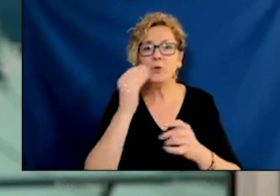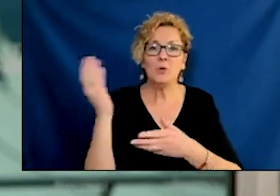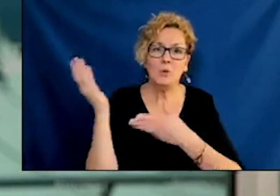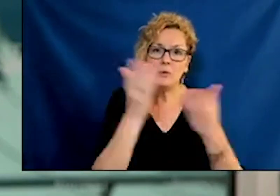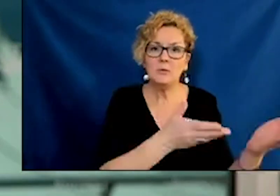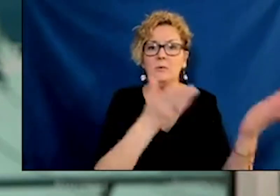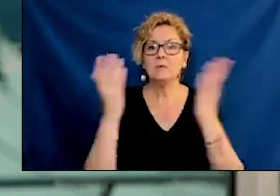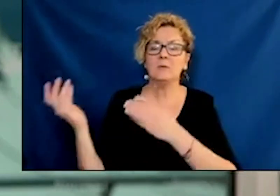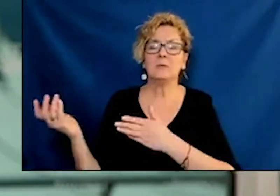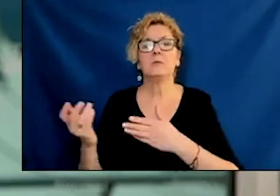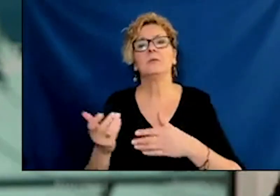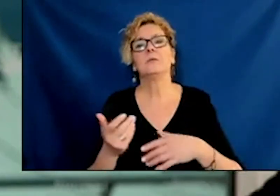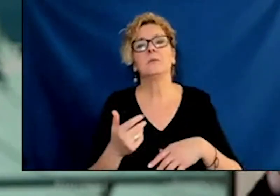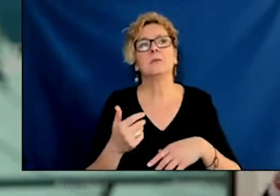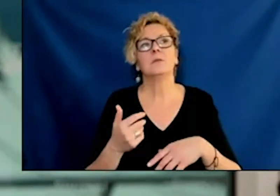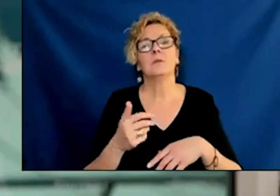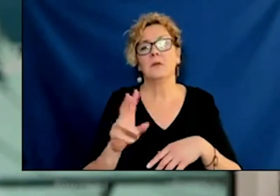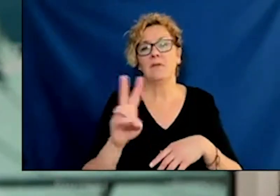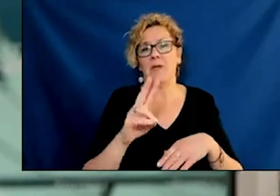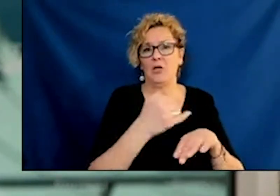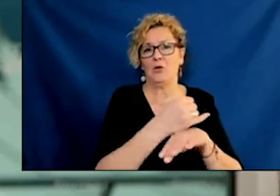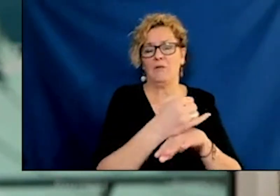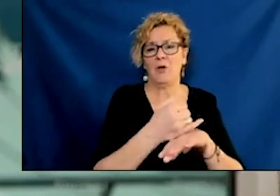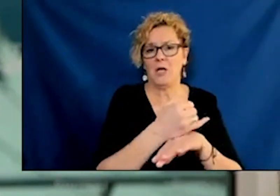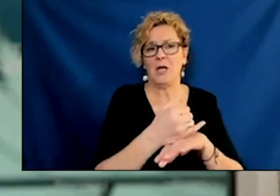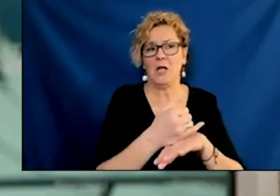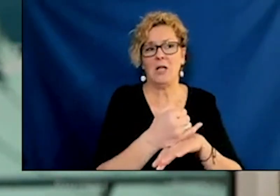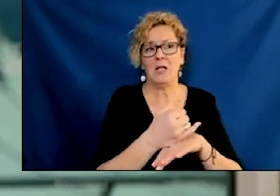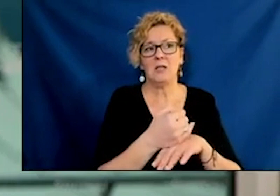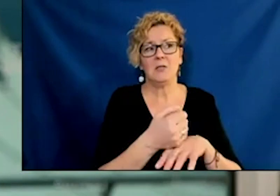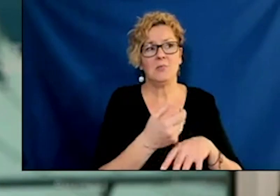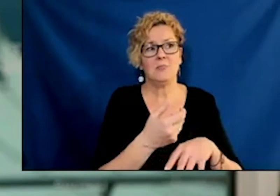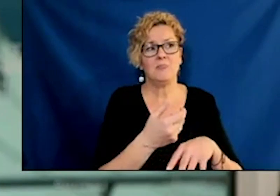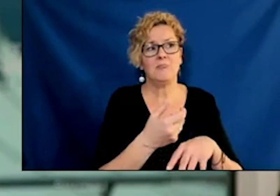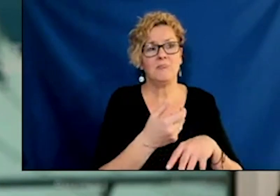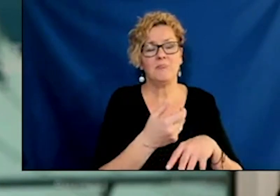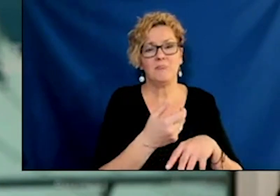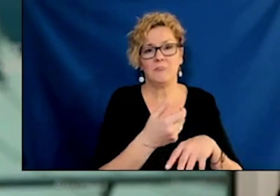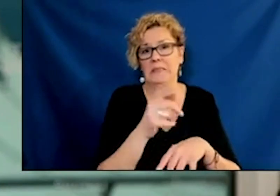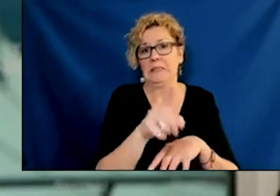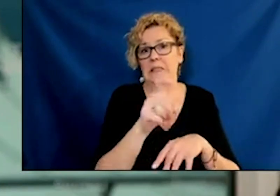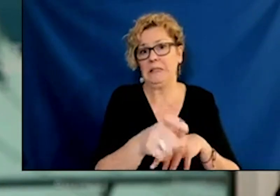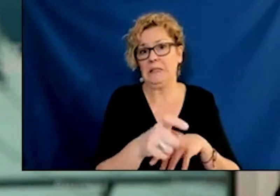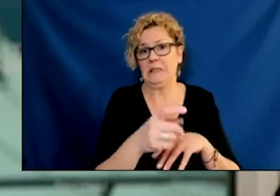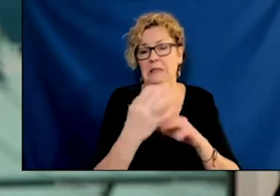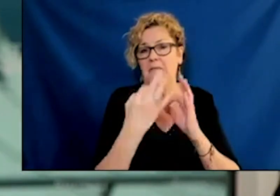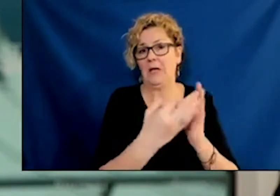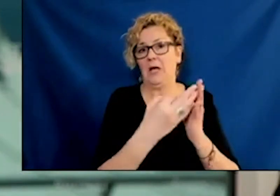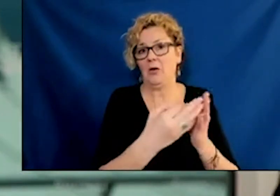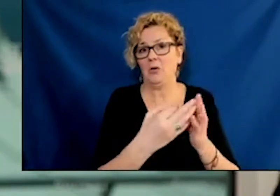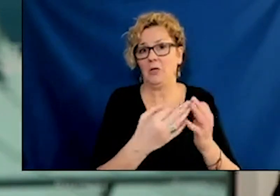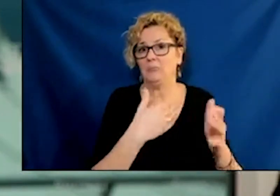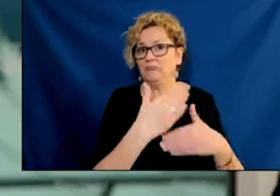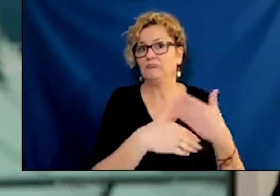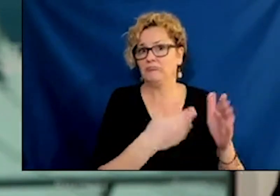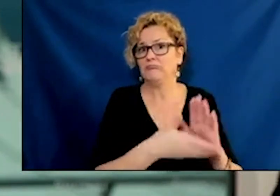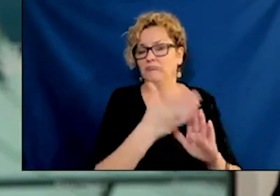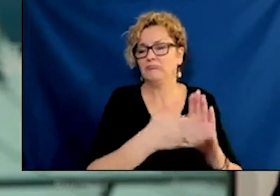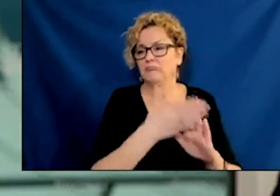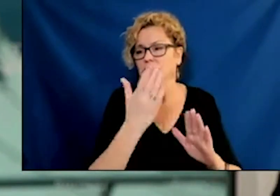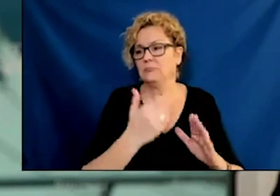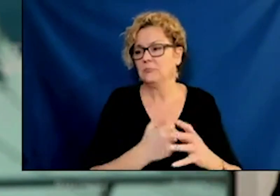can, particularly in people who are most at risk of either working in or being vulnerable to